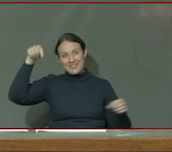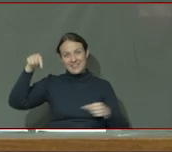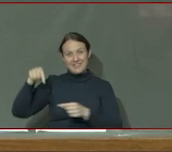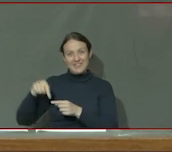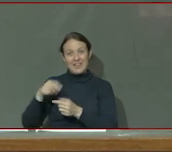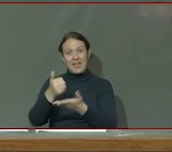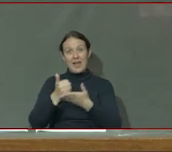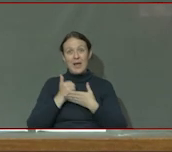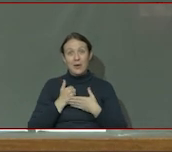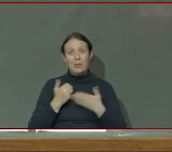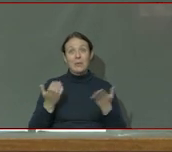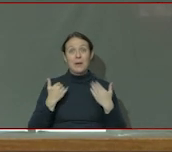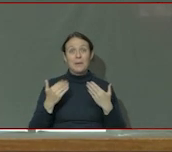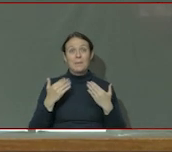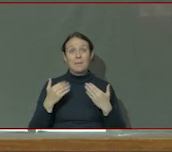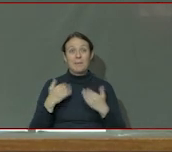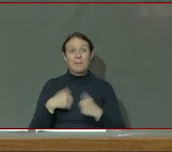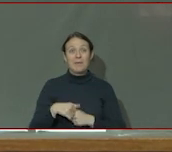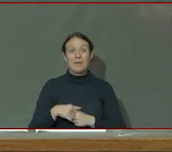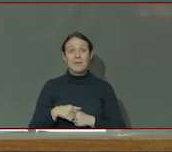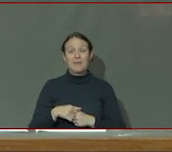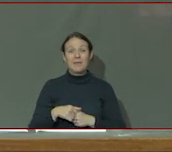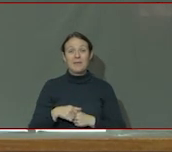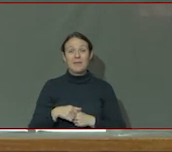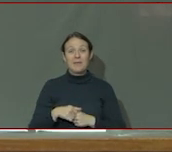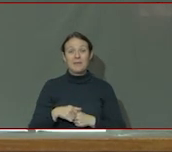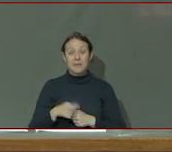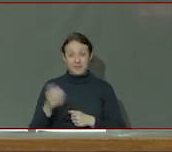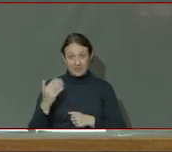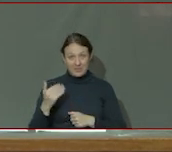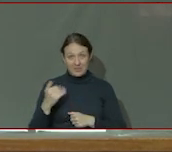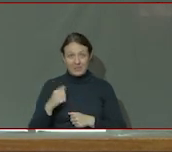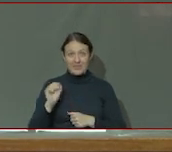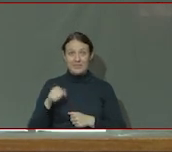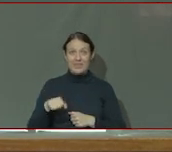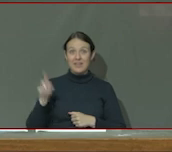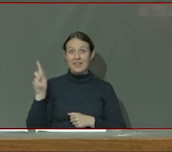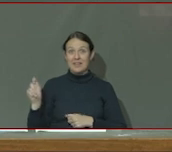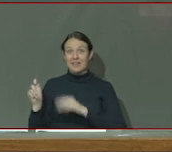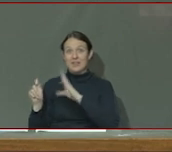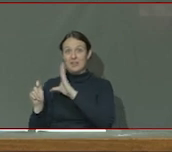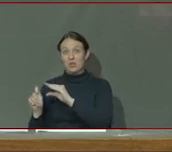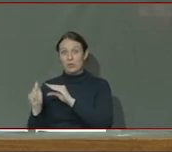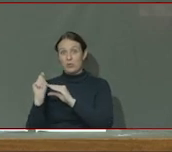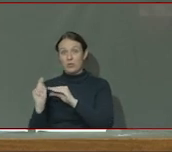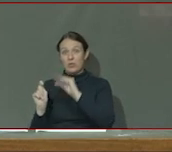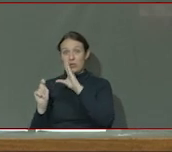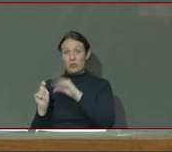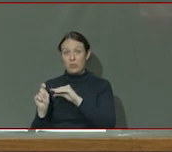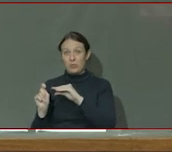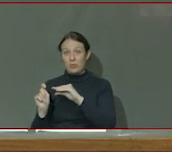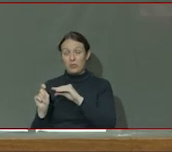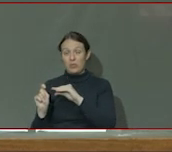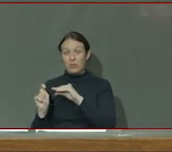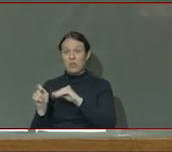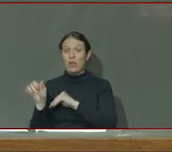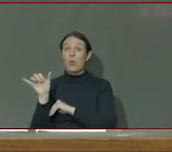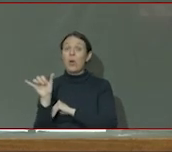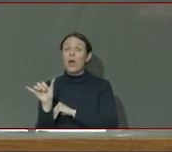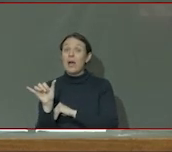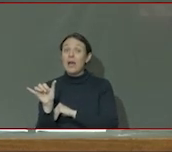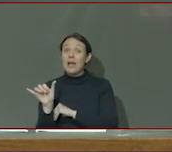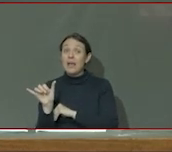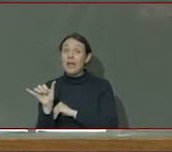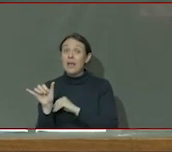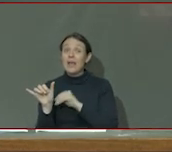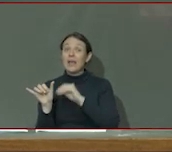me. And from the top there. So it's two small t's. And then the Y's.